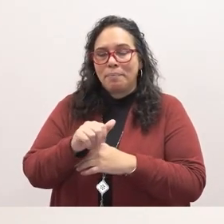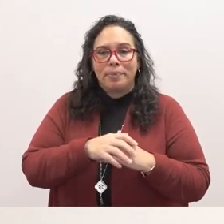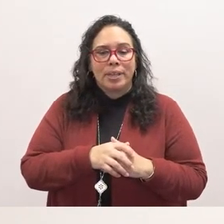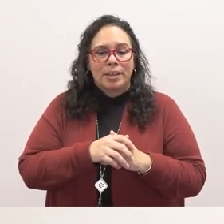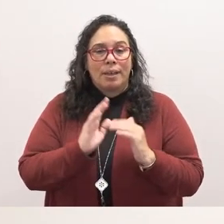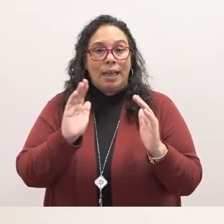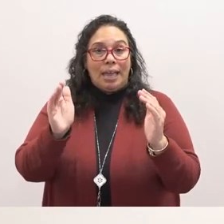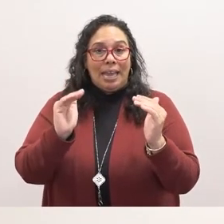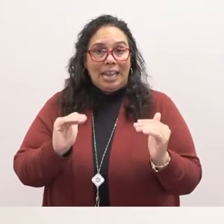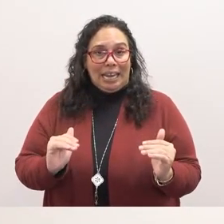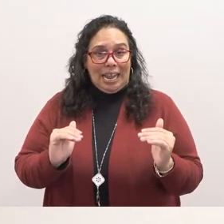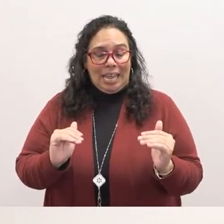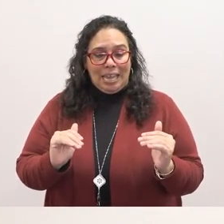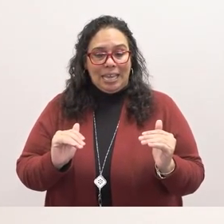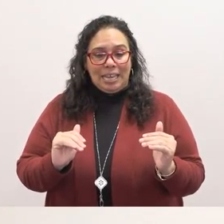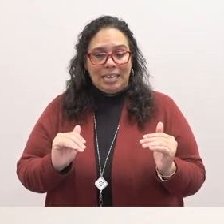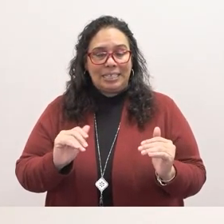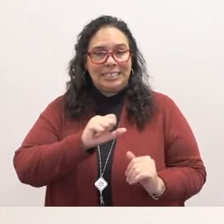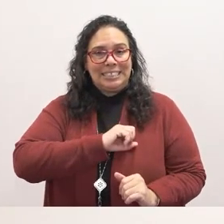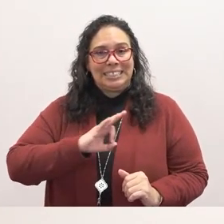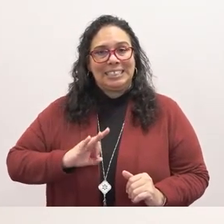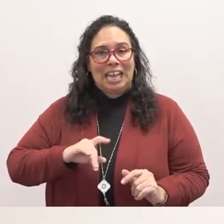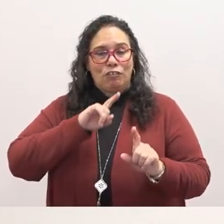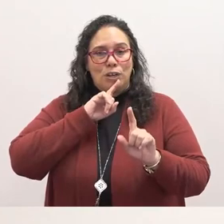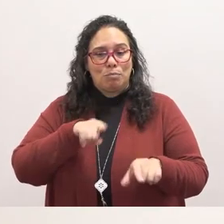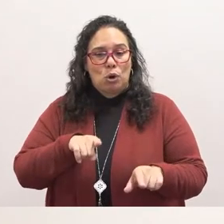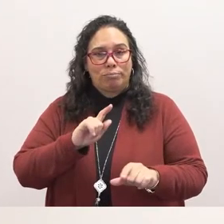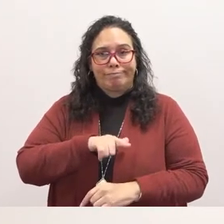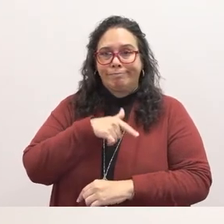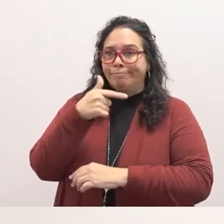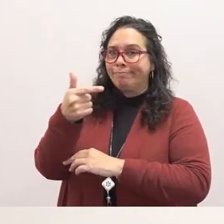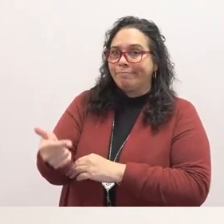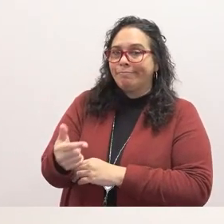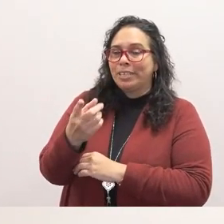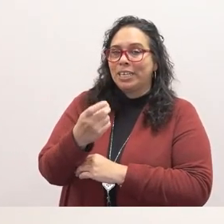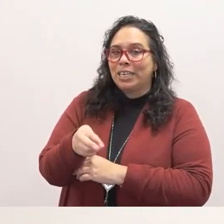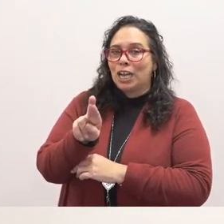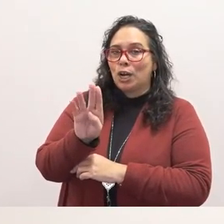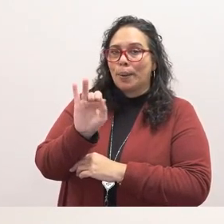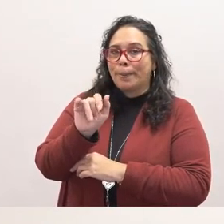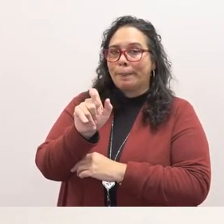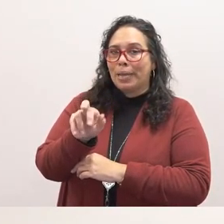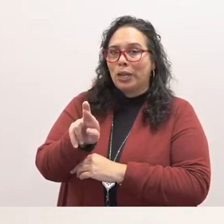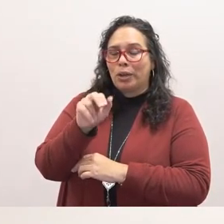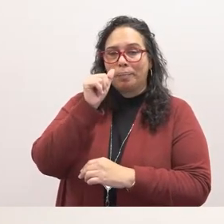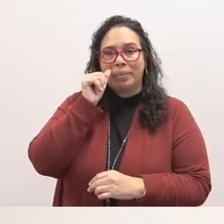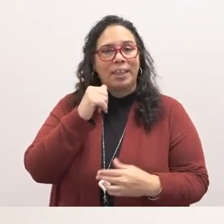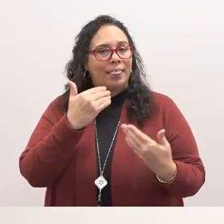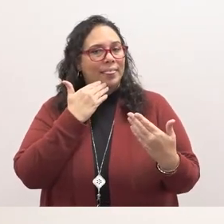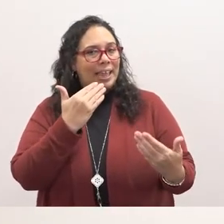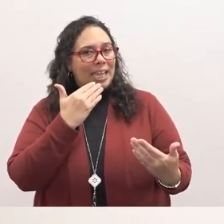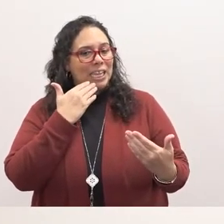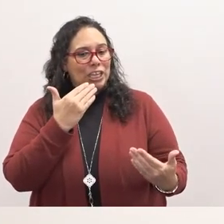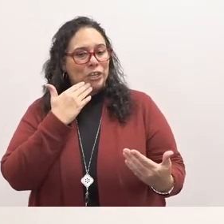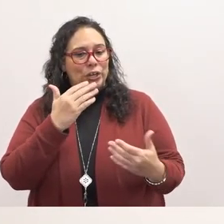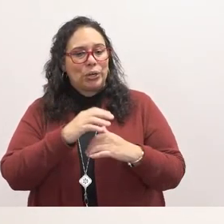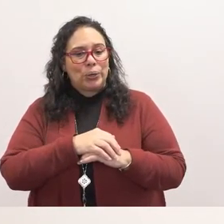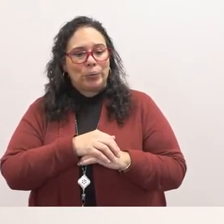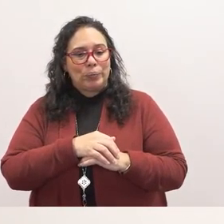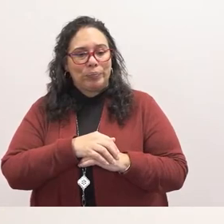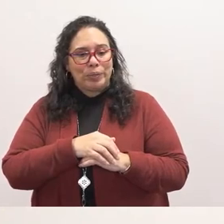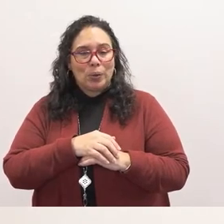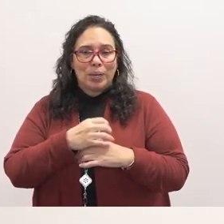Next, we move to staff report. I'll hand things over to Dr. Baker. Thank you. Mr. Strumpfer is going to